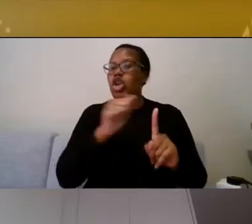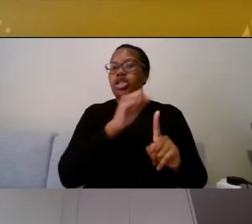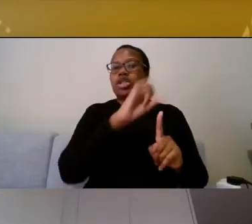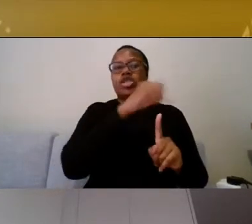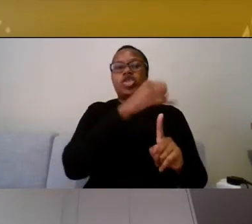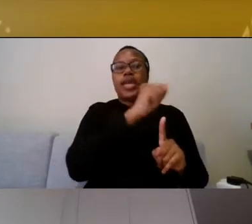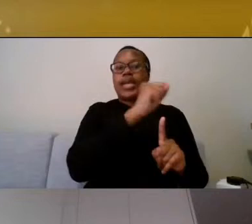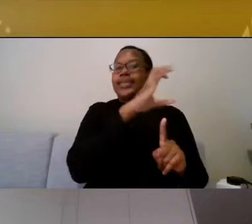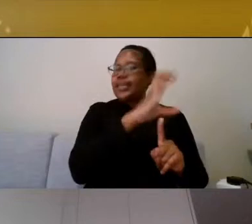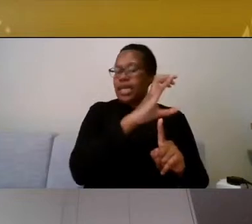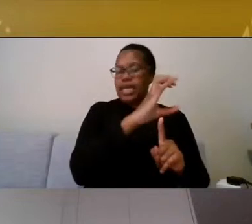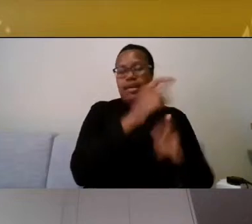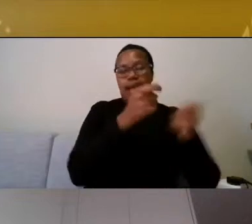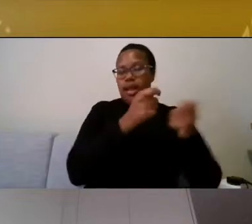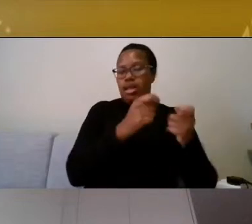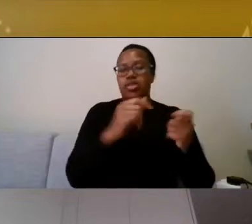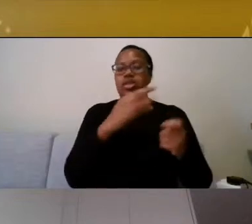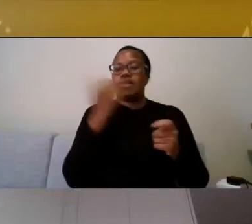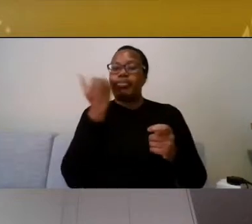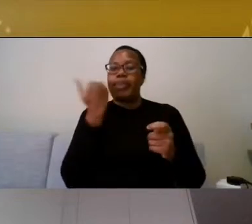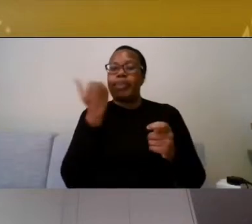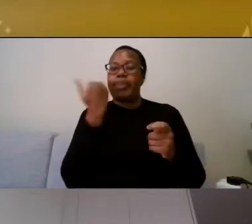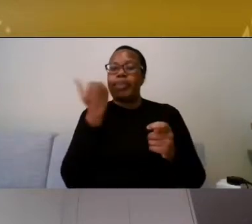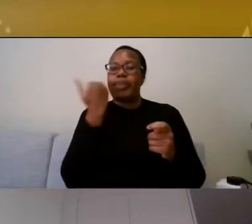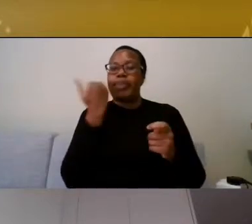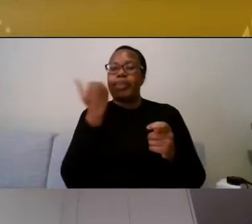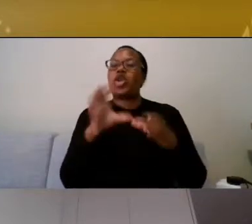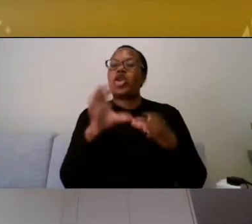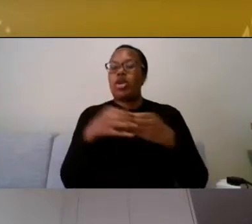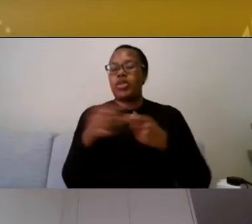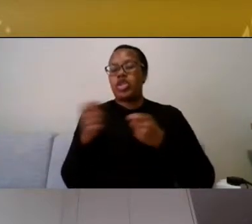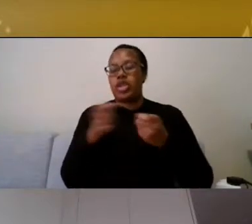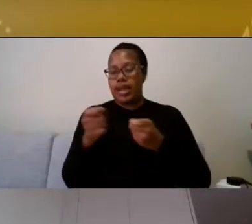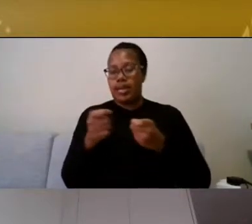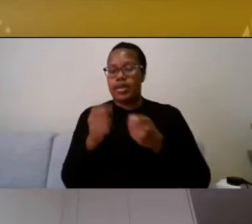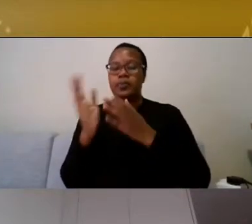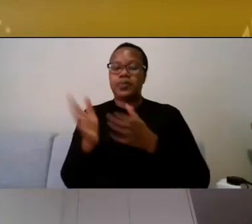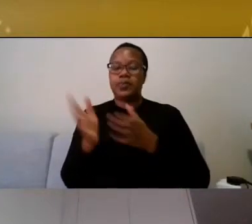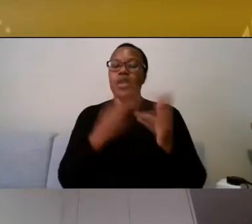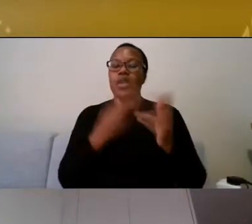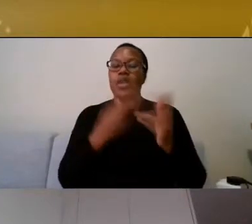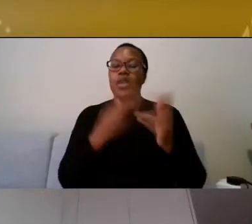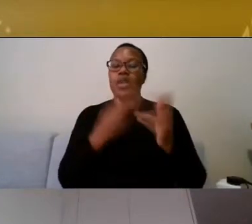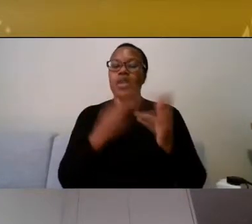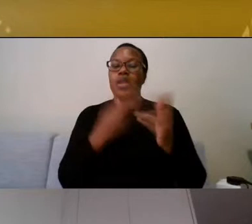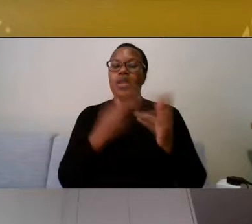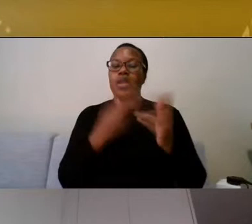Judicial Services Commission. On Honourable Jantjies' question,